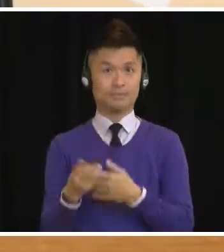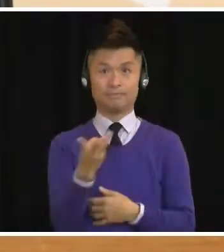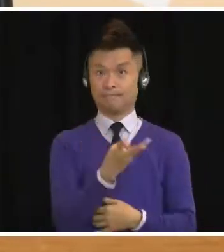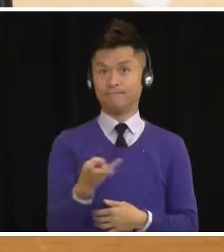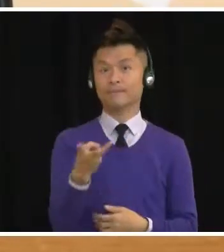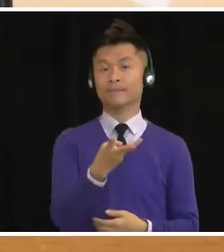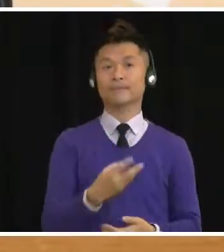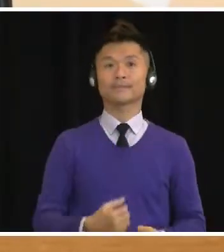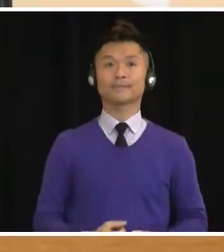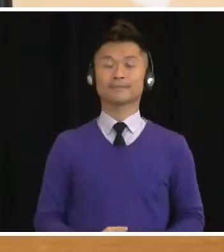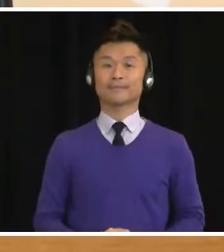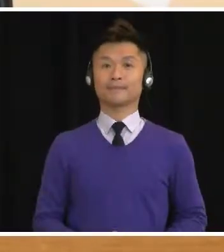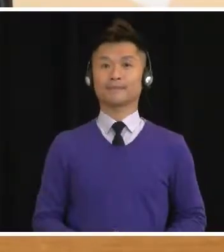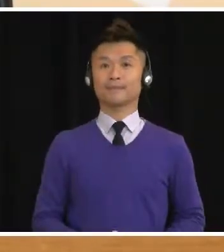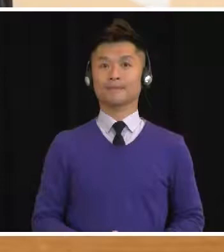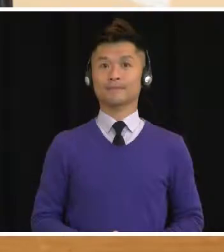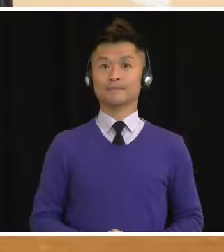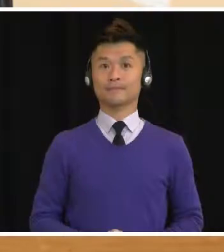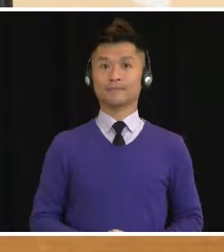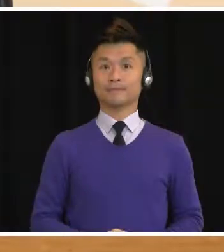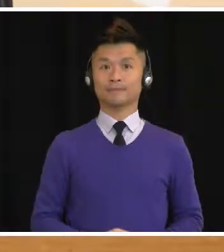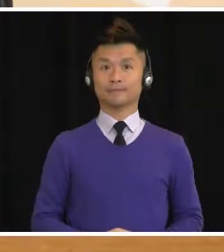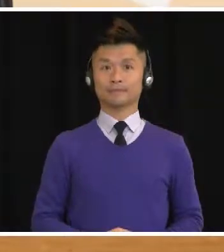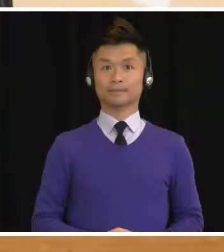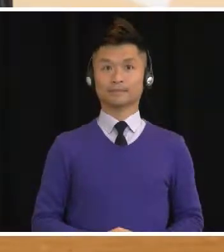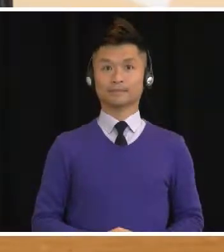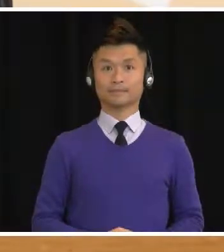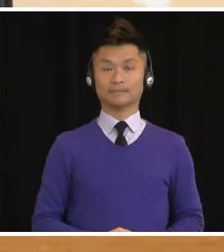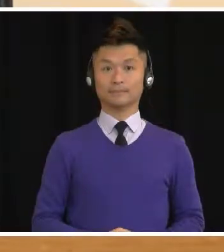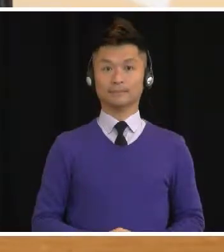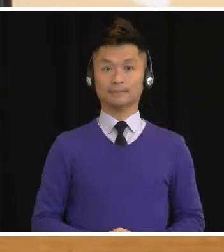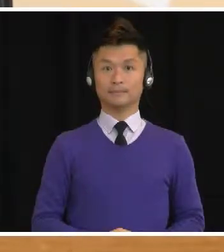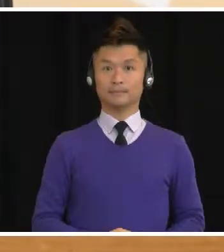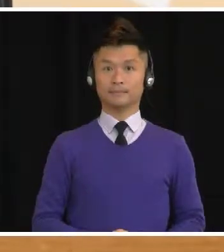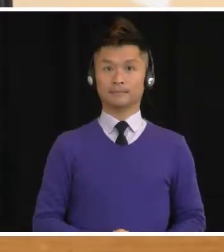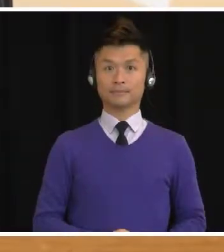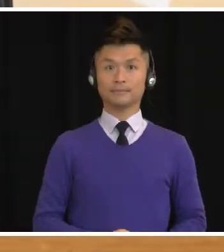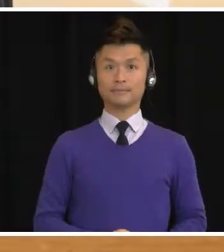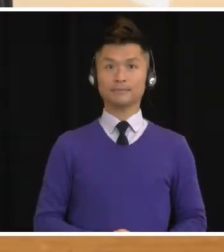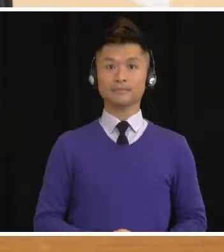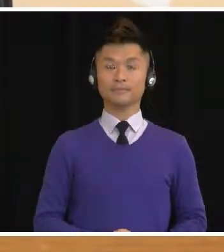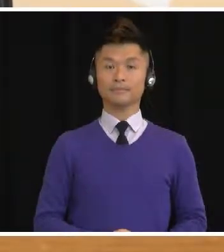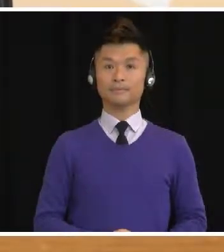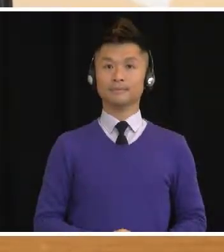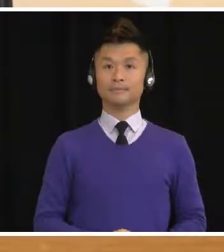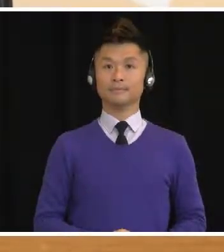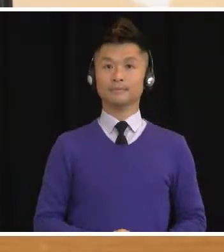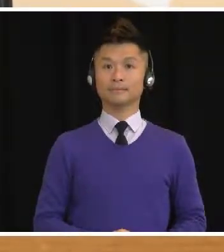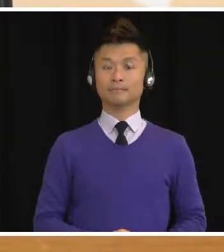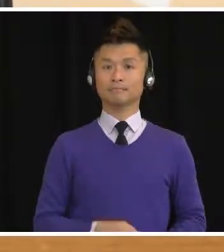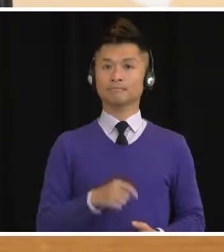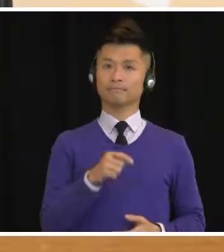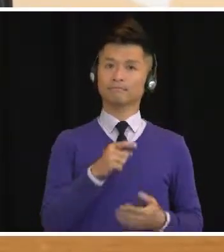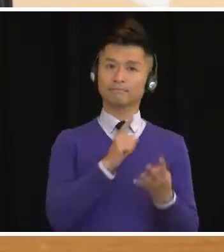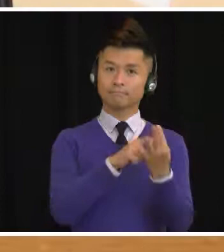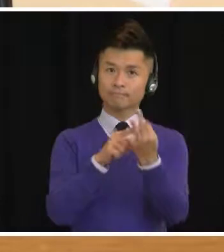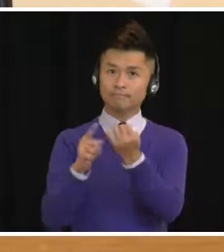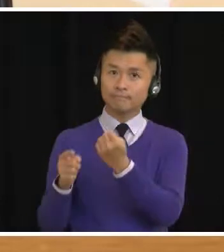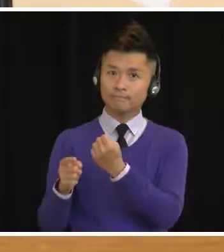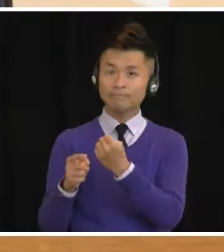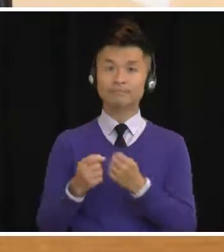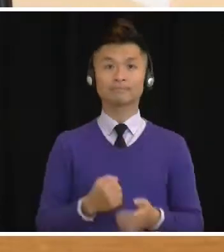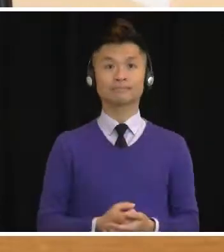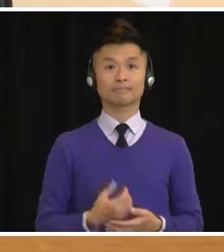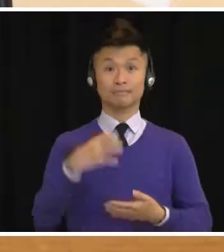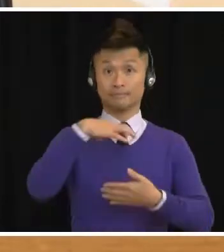are the Articles 2, 3, Paragraph 1, 6, and 12. Non-discrimination, the